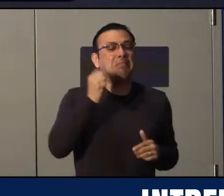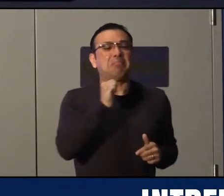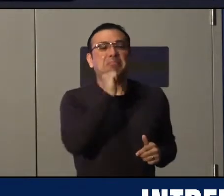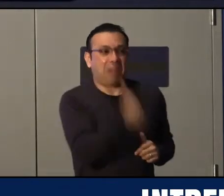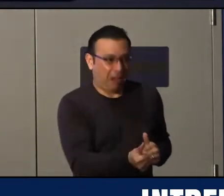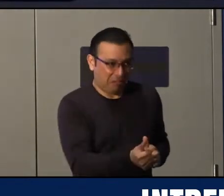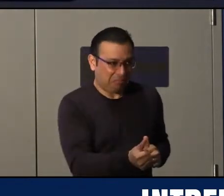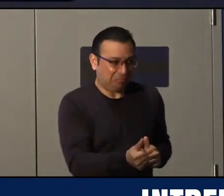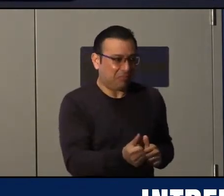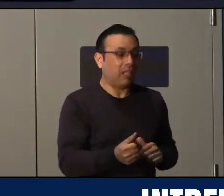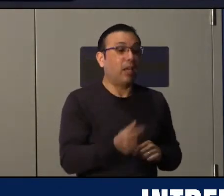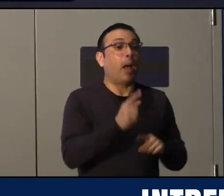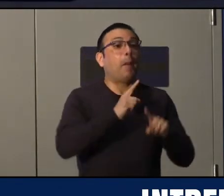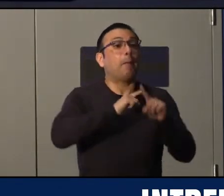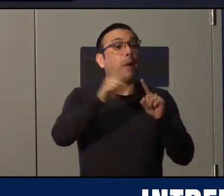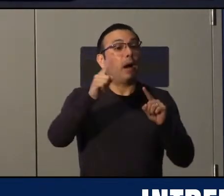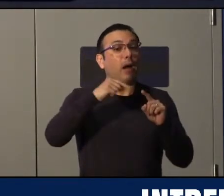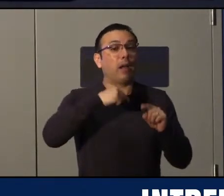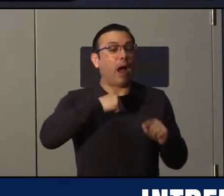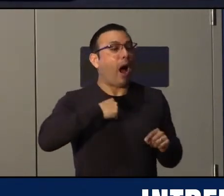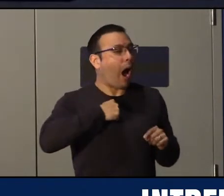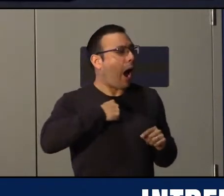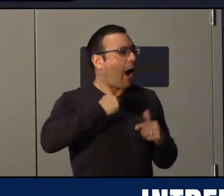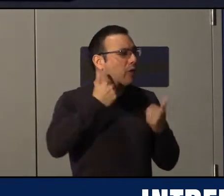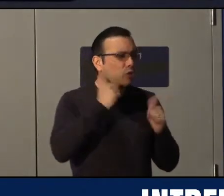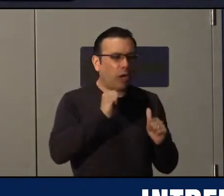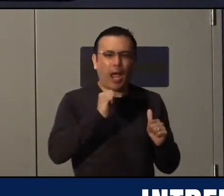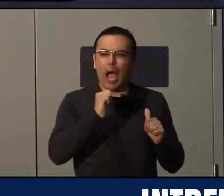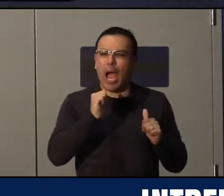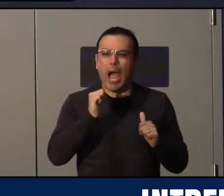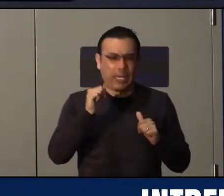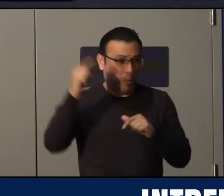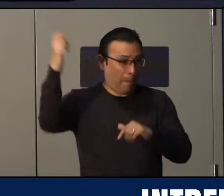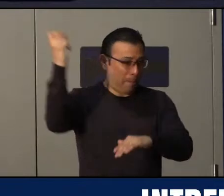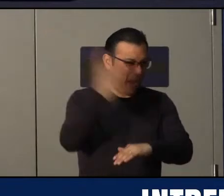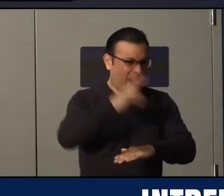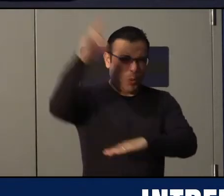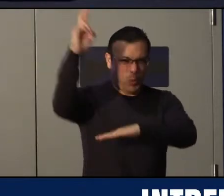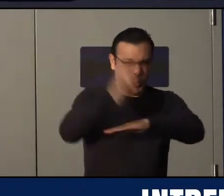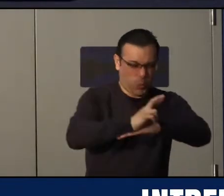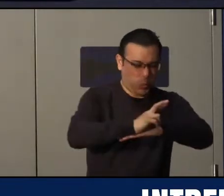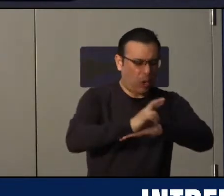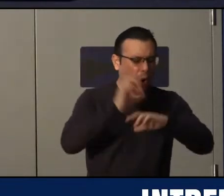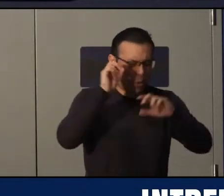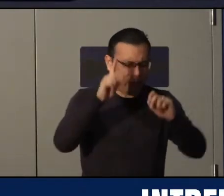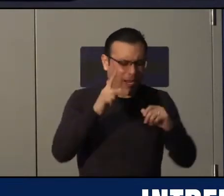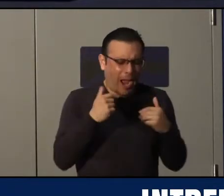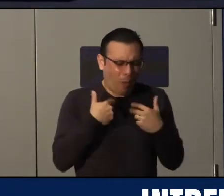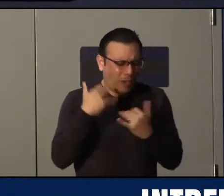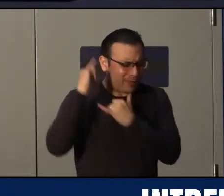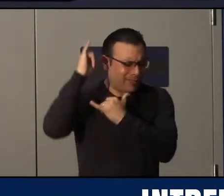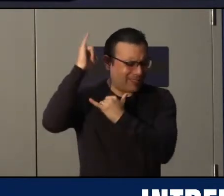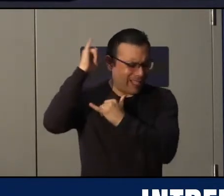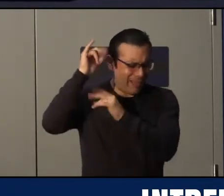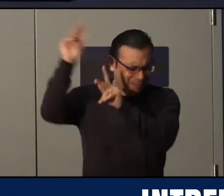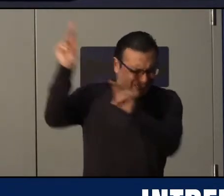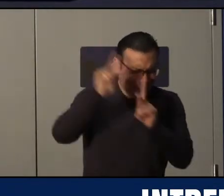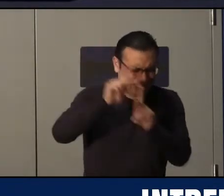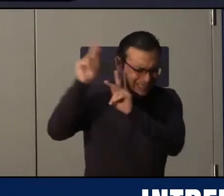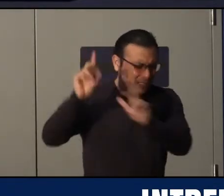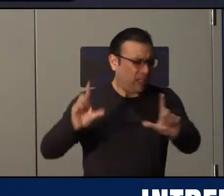the closest thing to what it felt like to be floating in front of the window and experiencing Earth like as our planetary home. All of this,